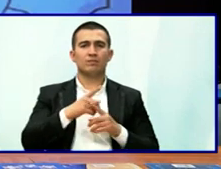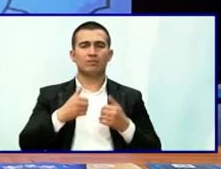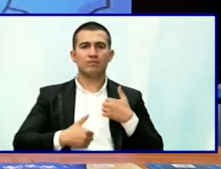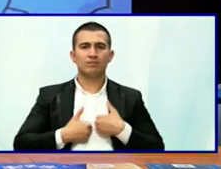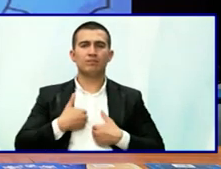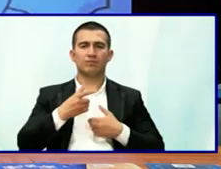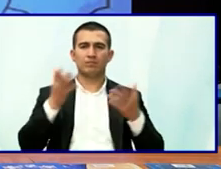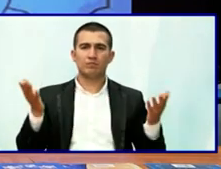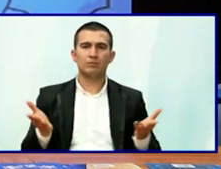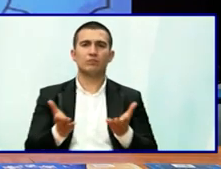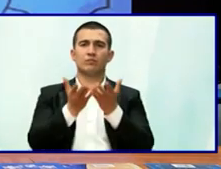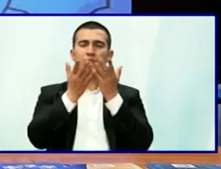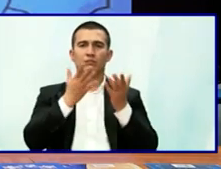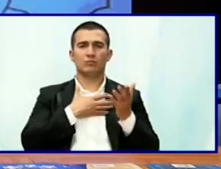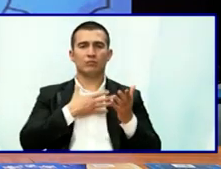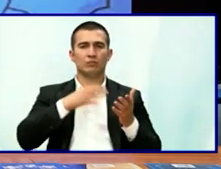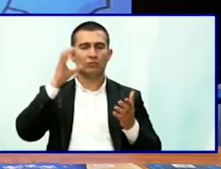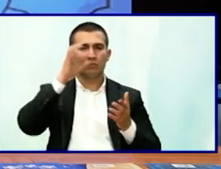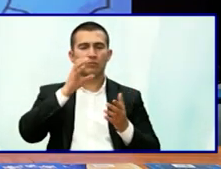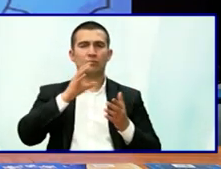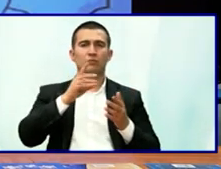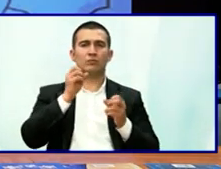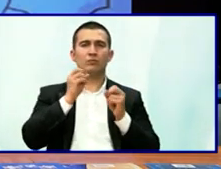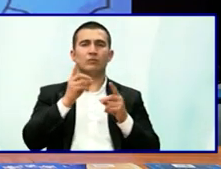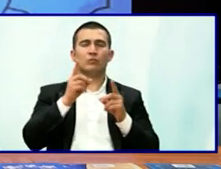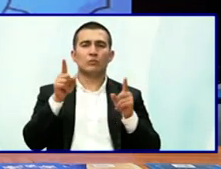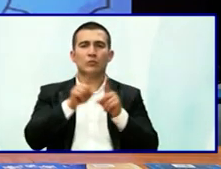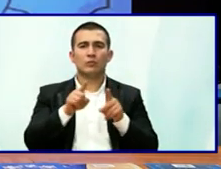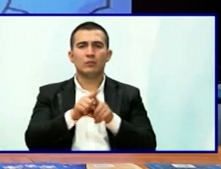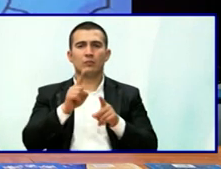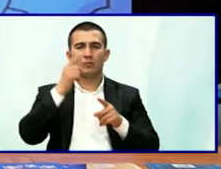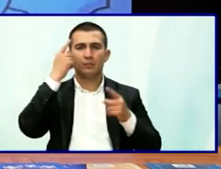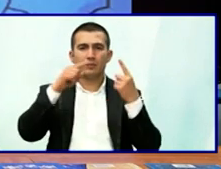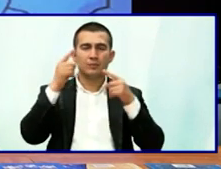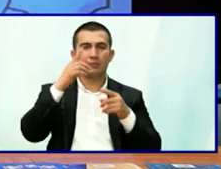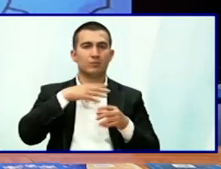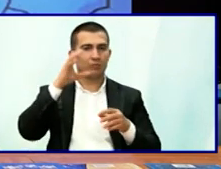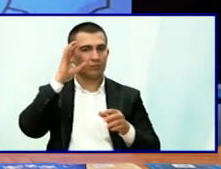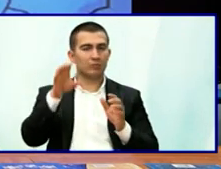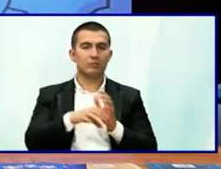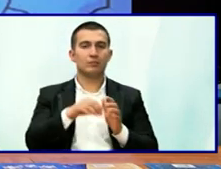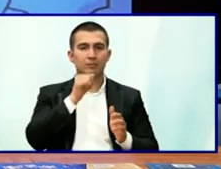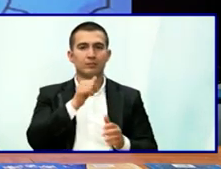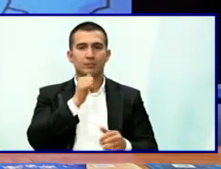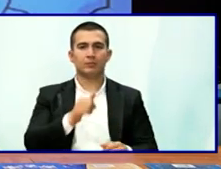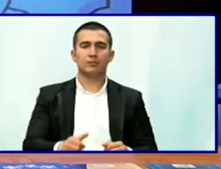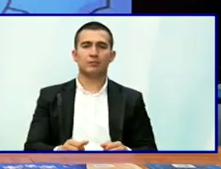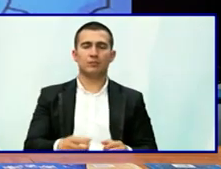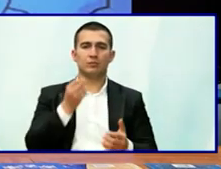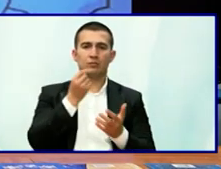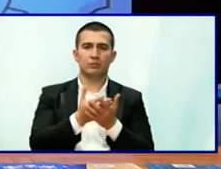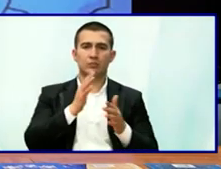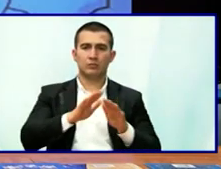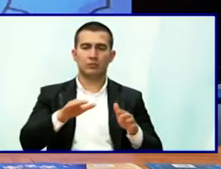nimalarga qiyoslaganini, nimalarga o'xshatganini bir eshitib ko'rsak. Aziz